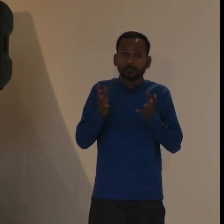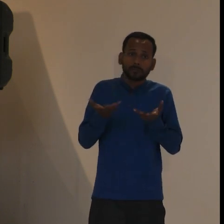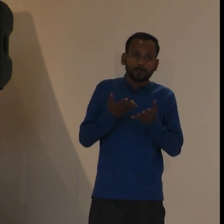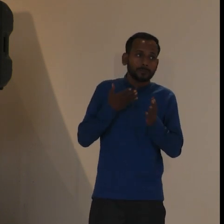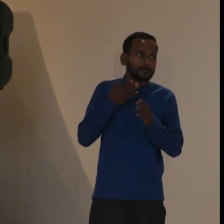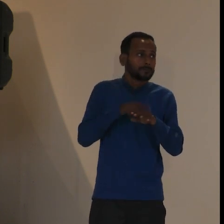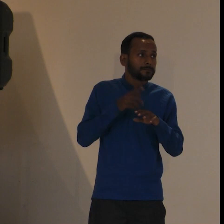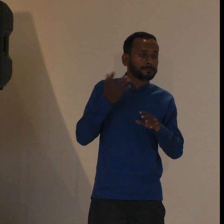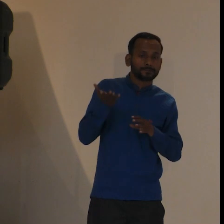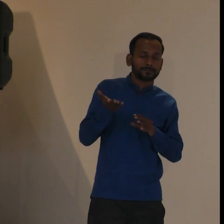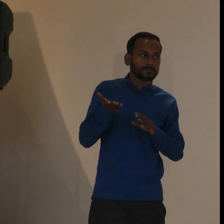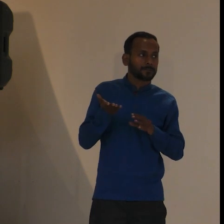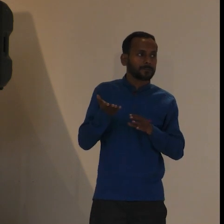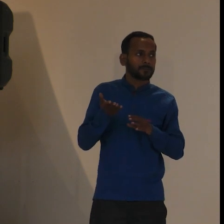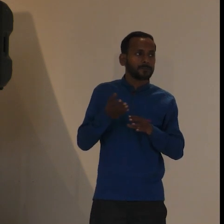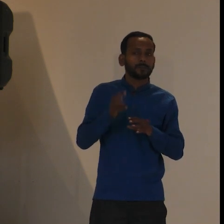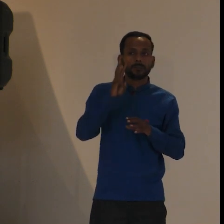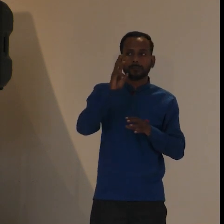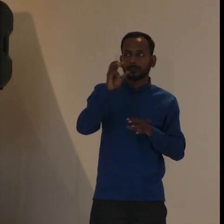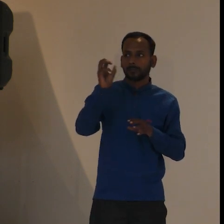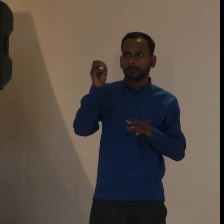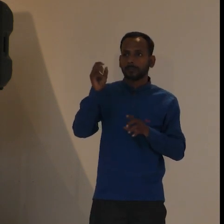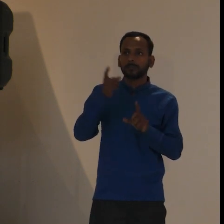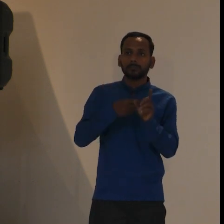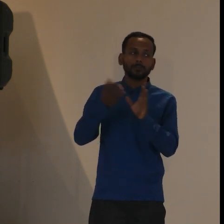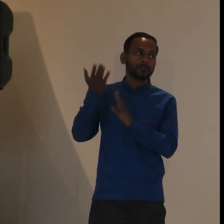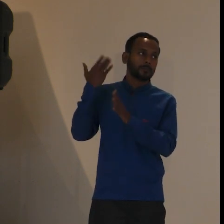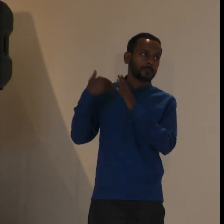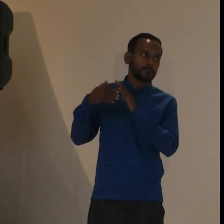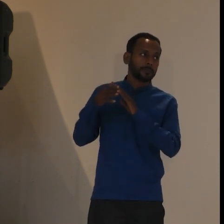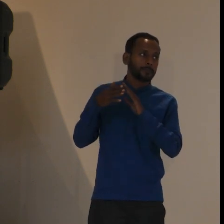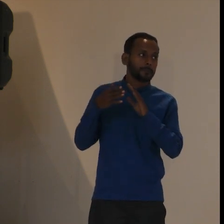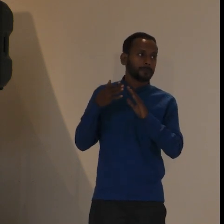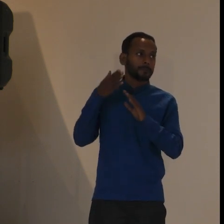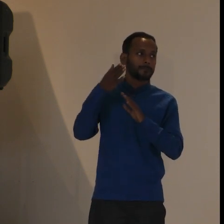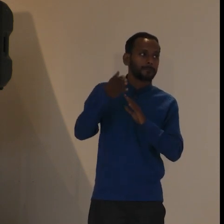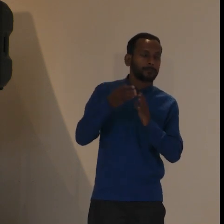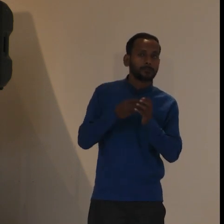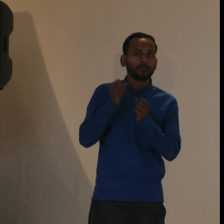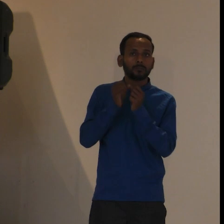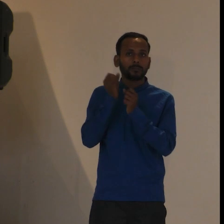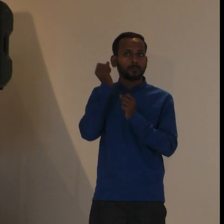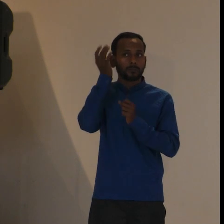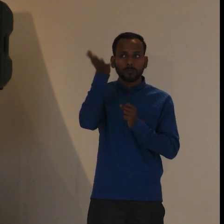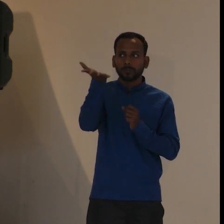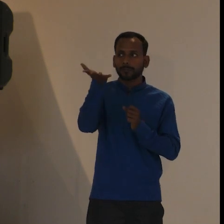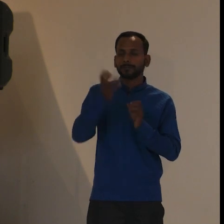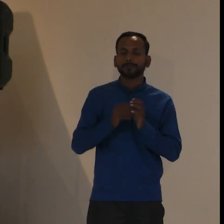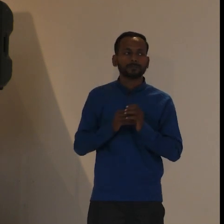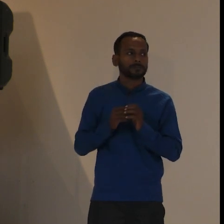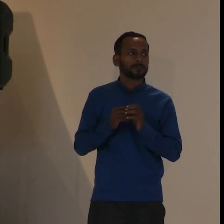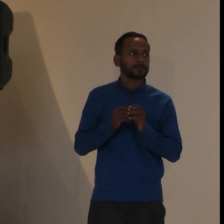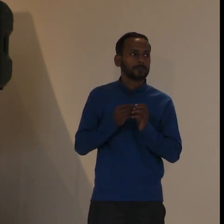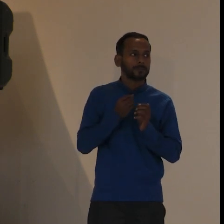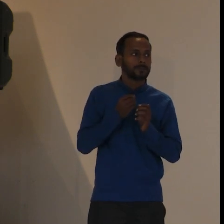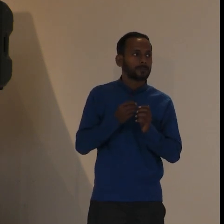when we take 300 years of narrative and want to make an awareness bucket out of it,